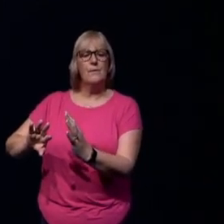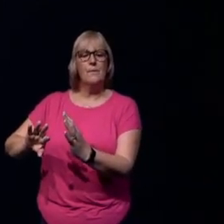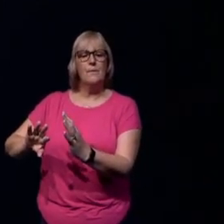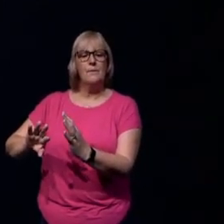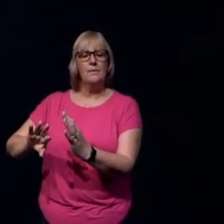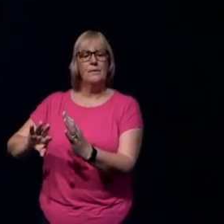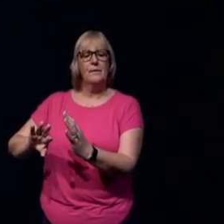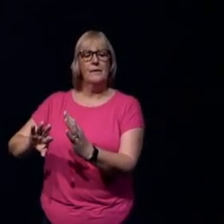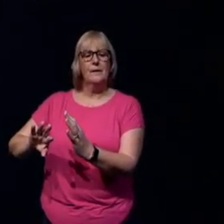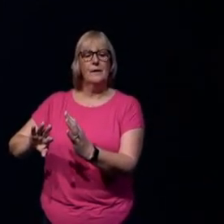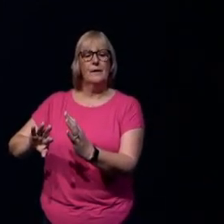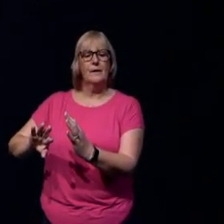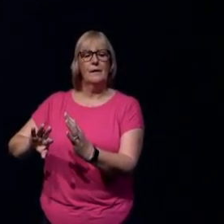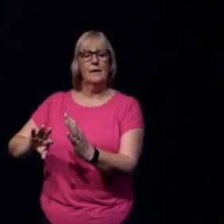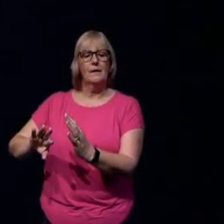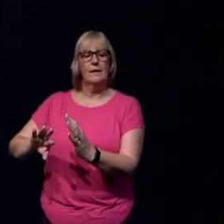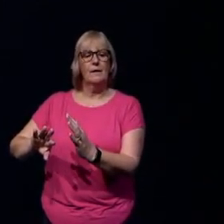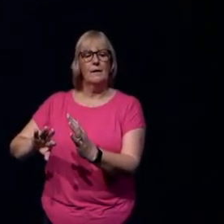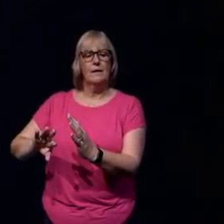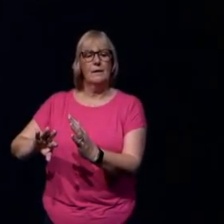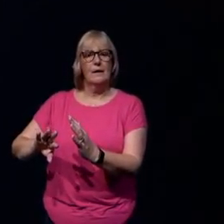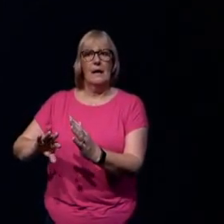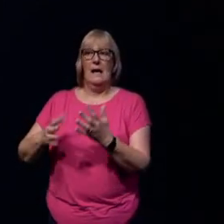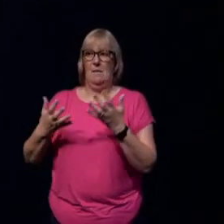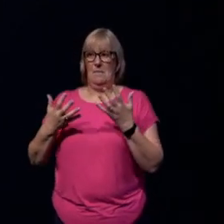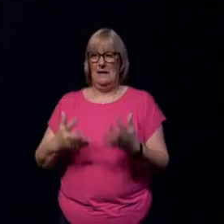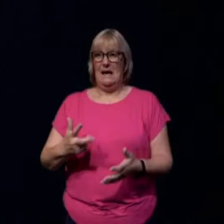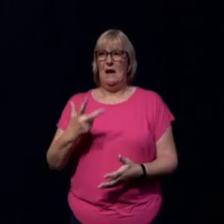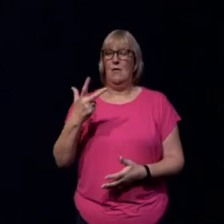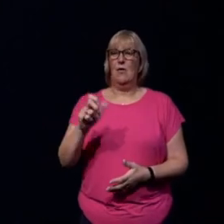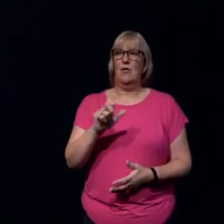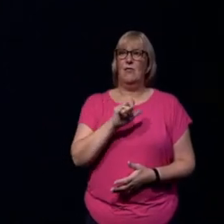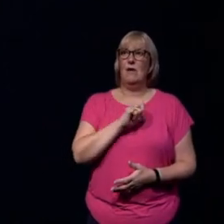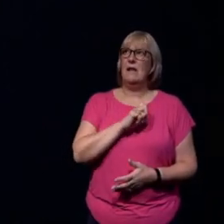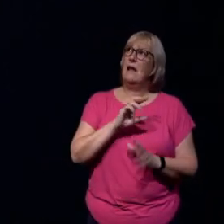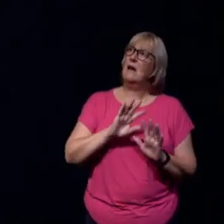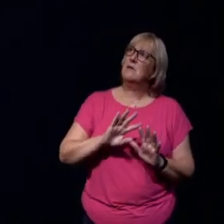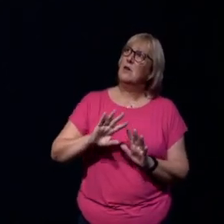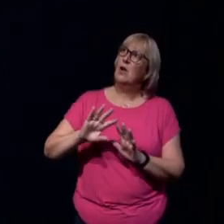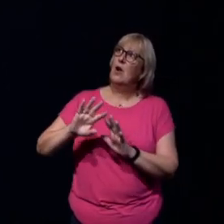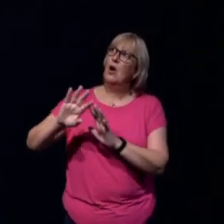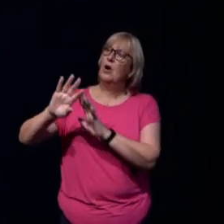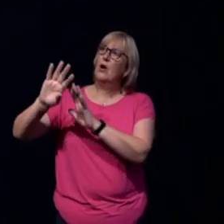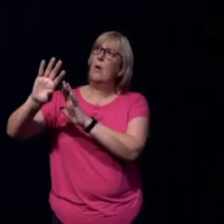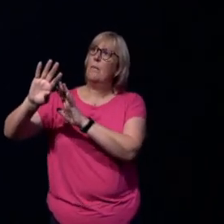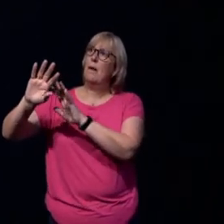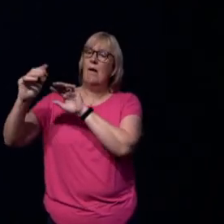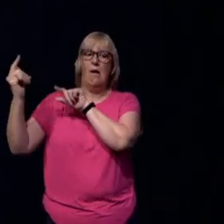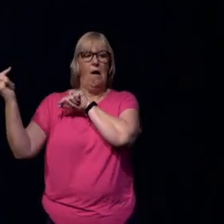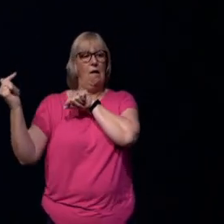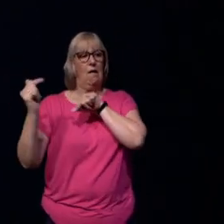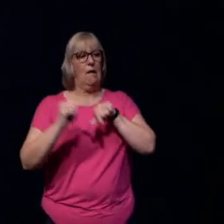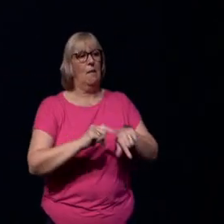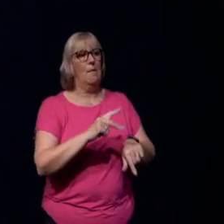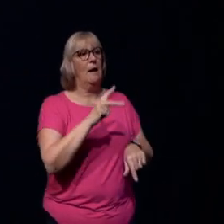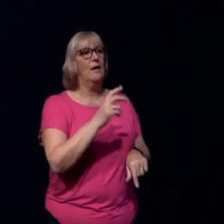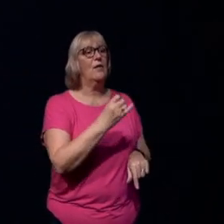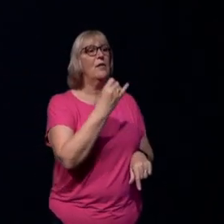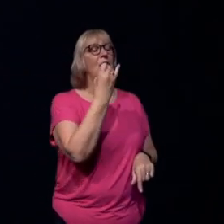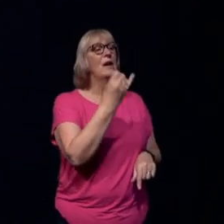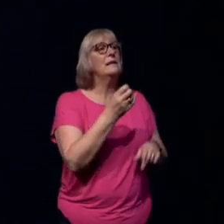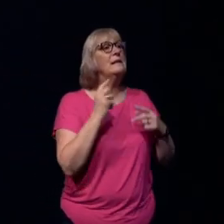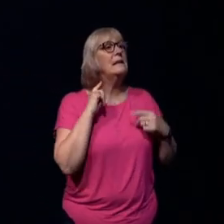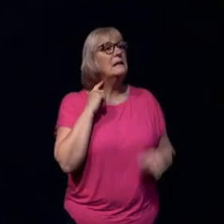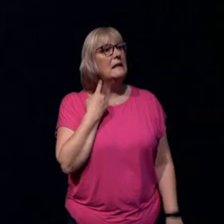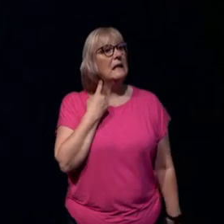and they walk across. The boots now on the other foot. 3,000 go up. 7, verse 4, 36 are killed. Their hearts melt.